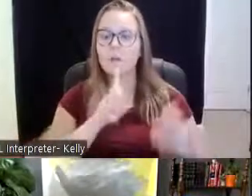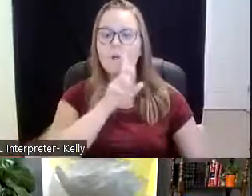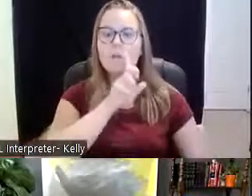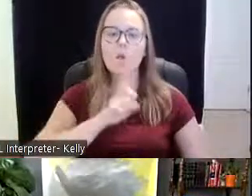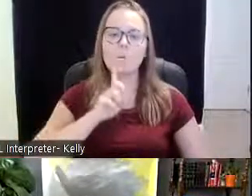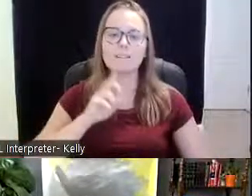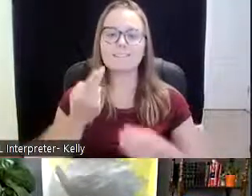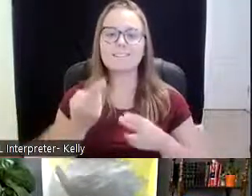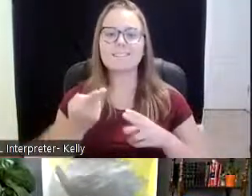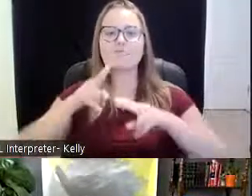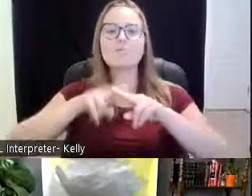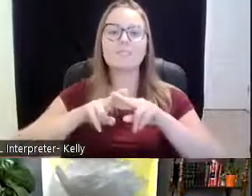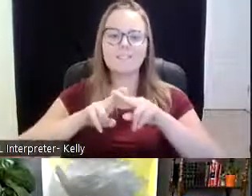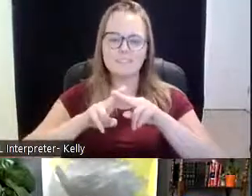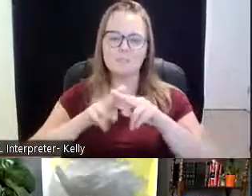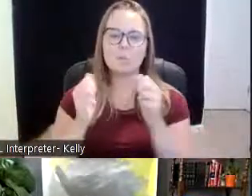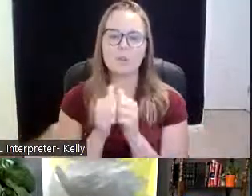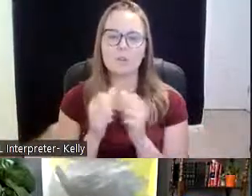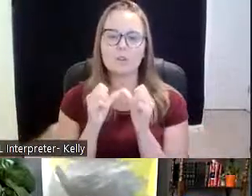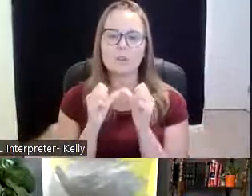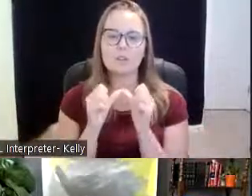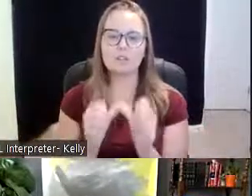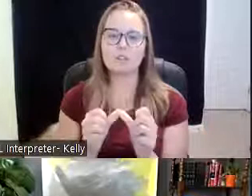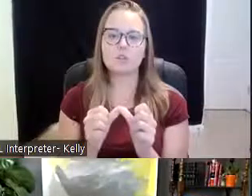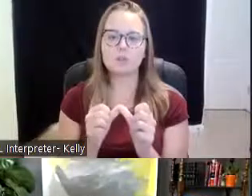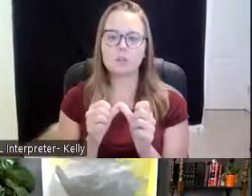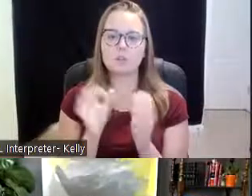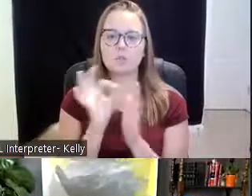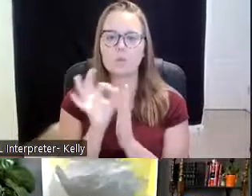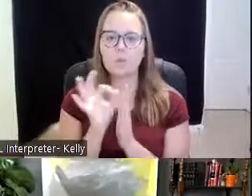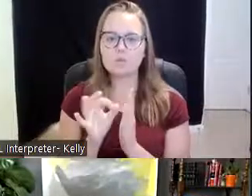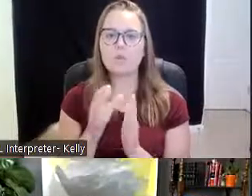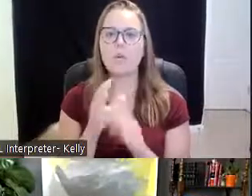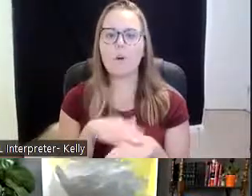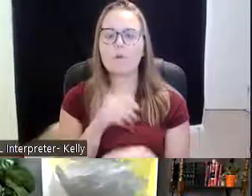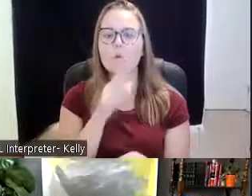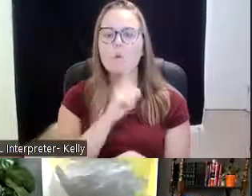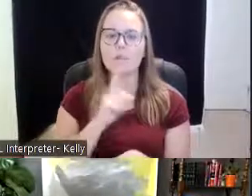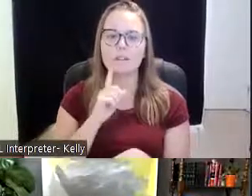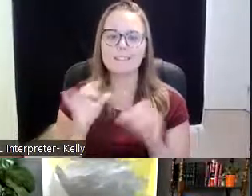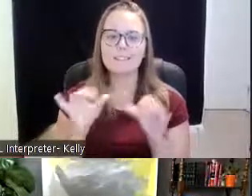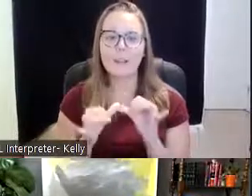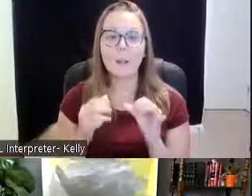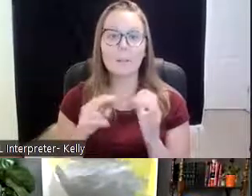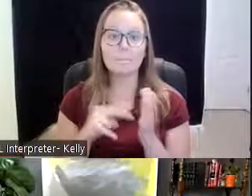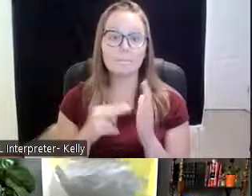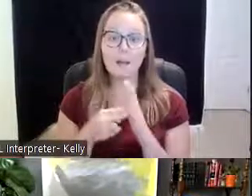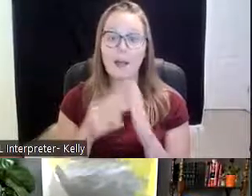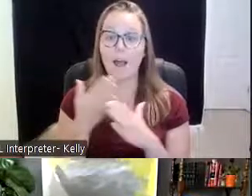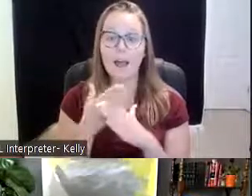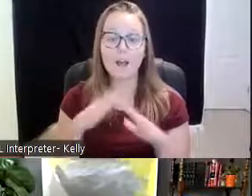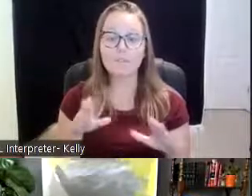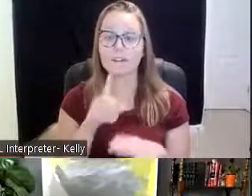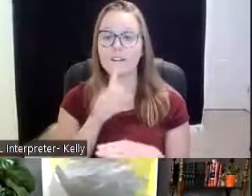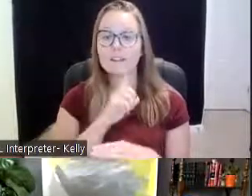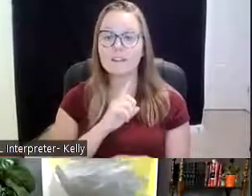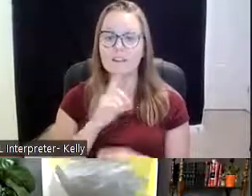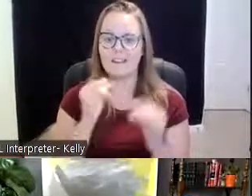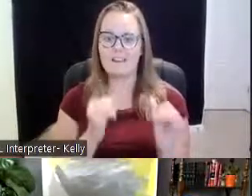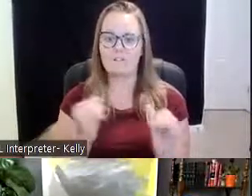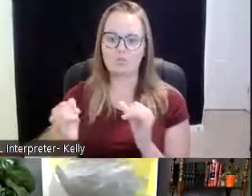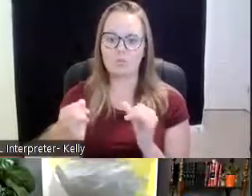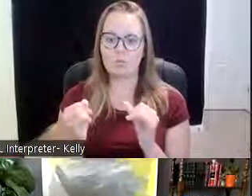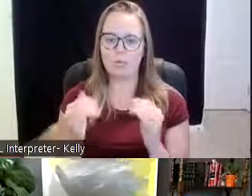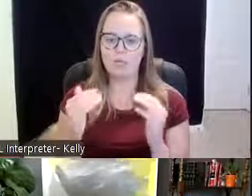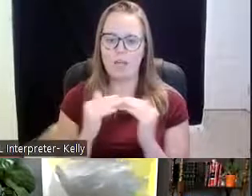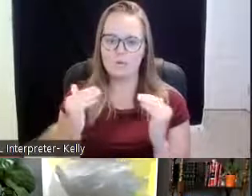increased with respect to continuous scores on the UCLA loneliness scale, meaning that on average, individuals' levels of loneliness got